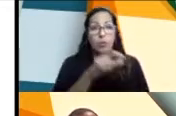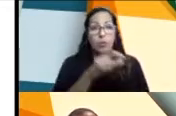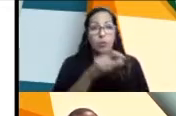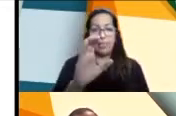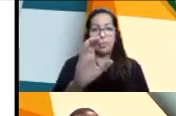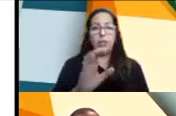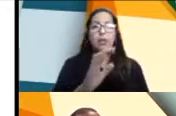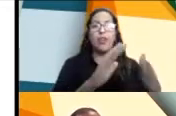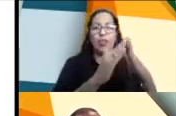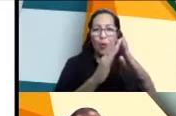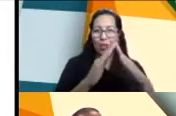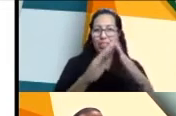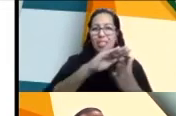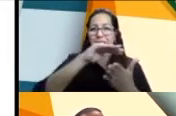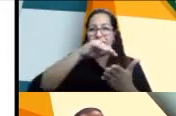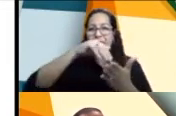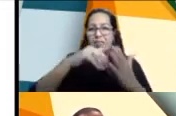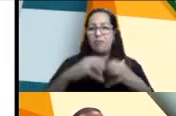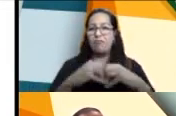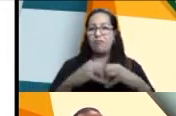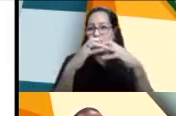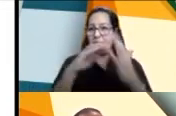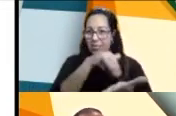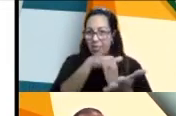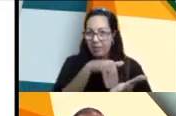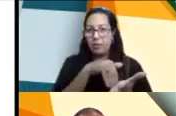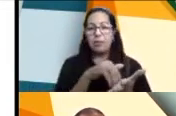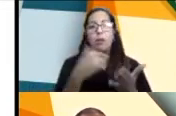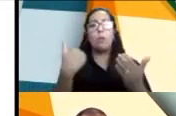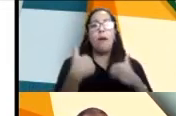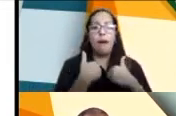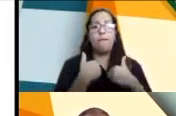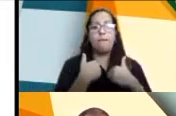Community Resilience Centers program, is gonna have the